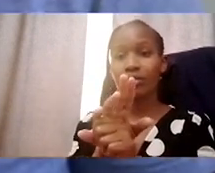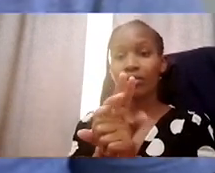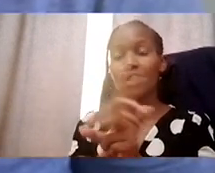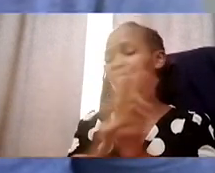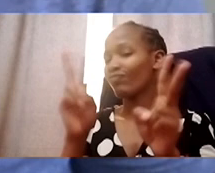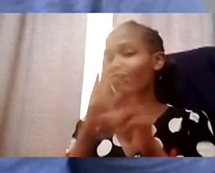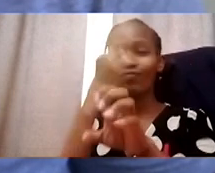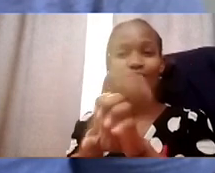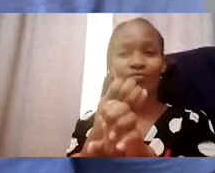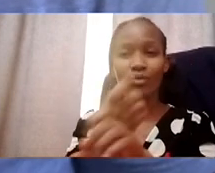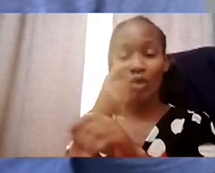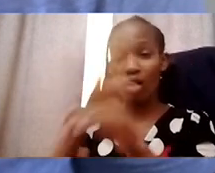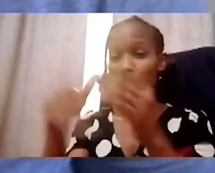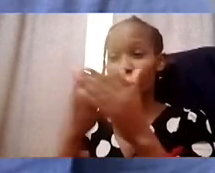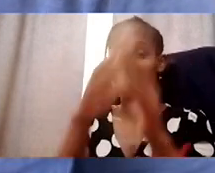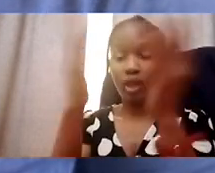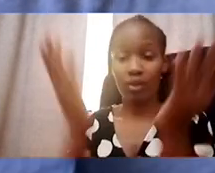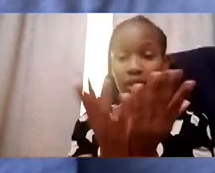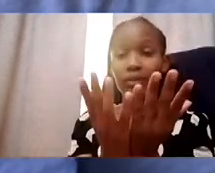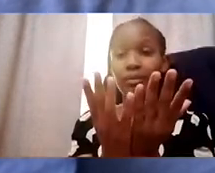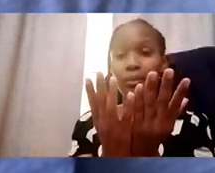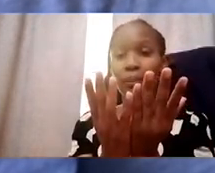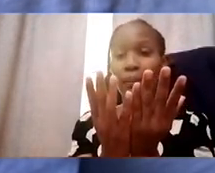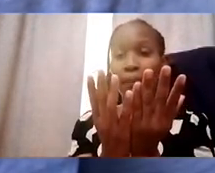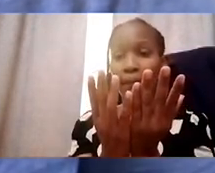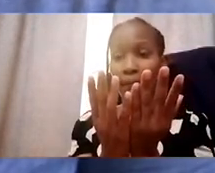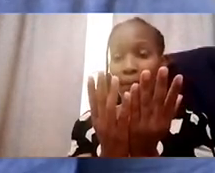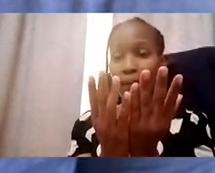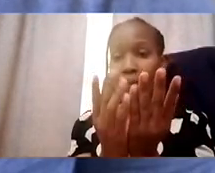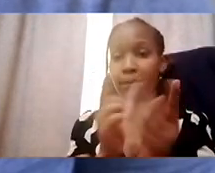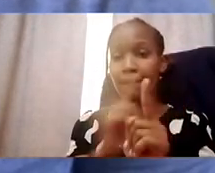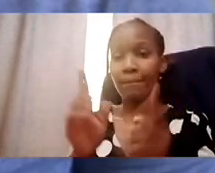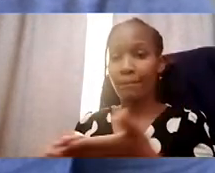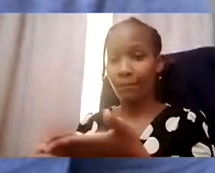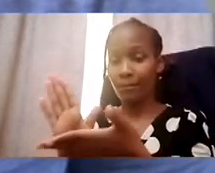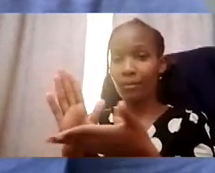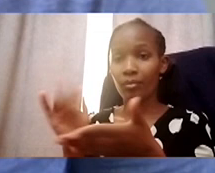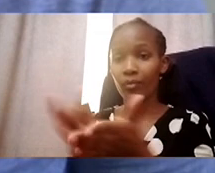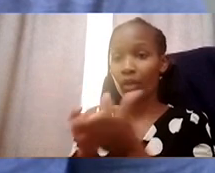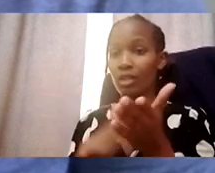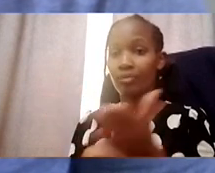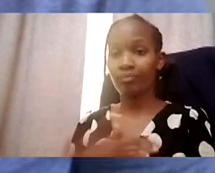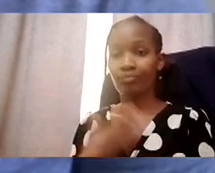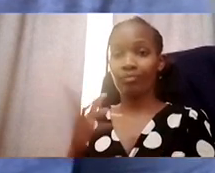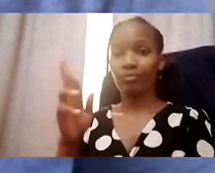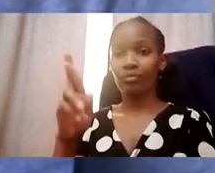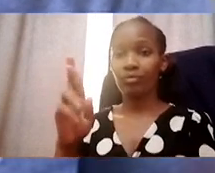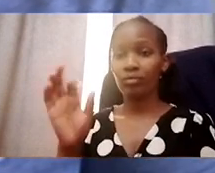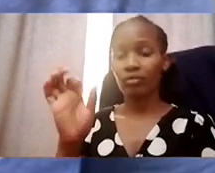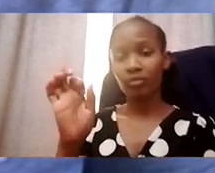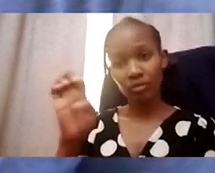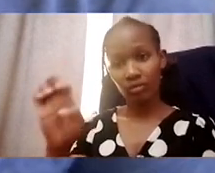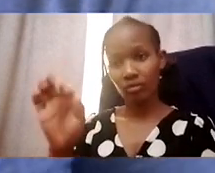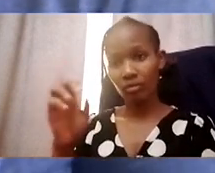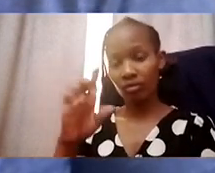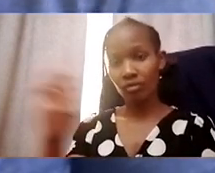whole athlete, the whole world. But I think more that our refugees actually have more disadvantage because they went